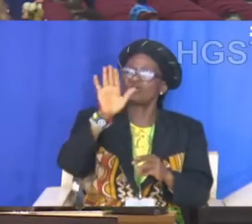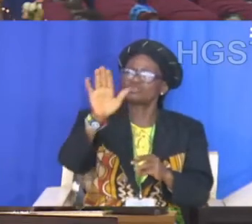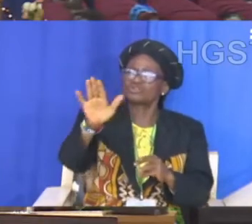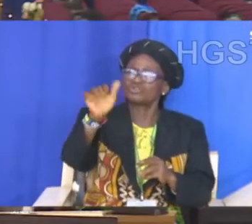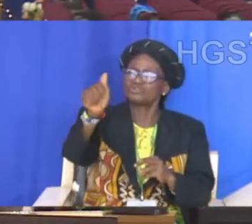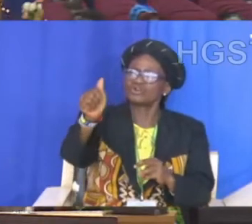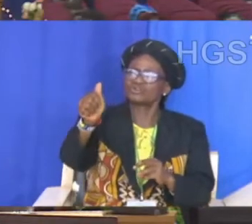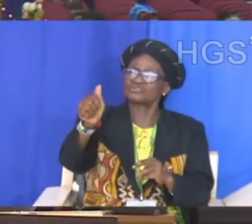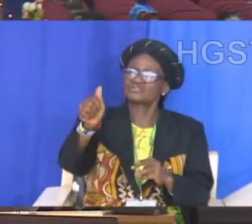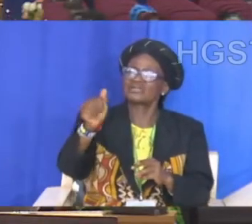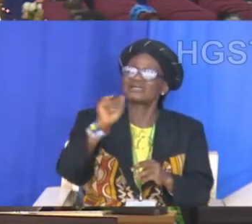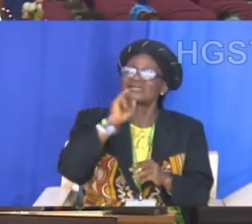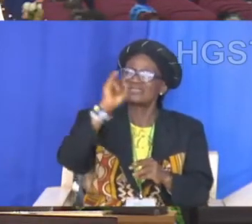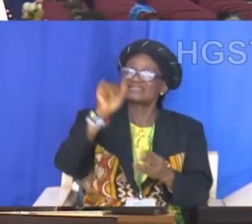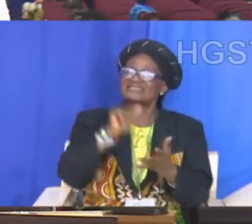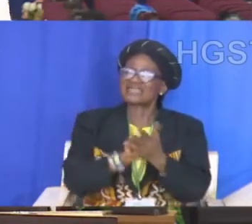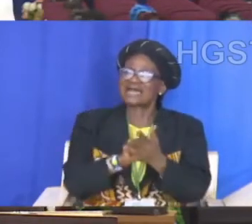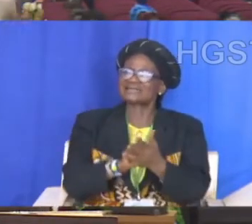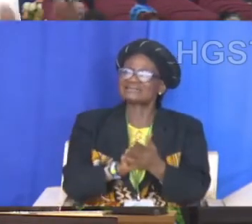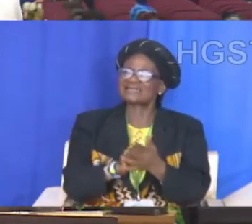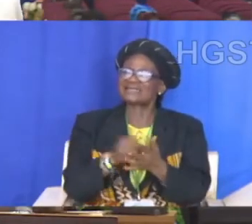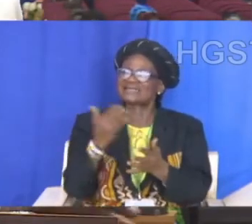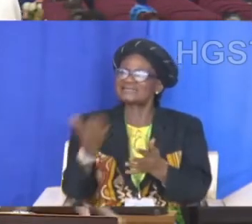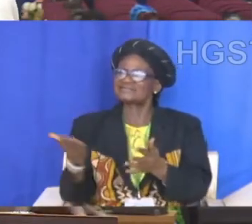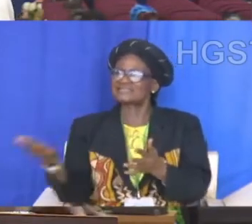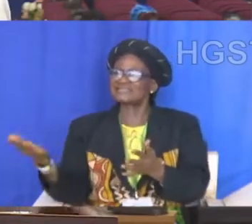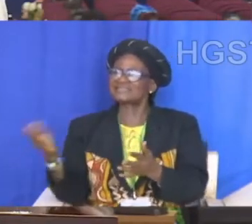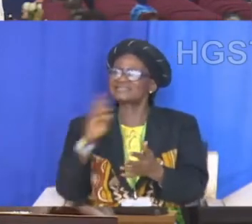Is that things are different now.